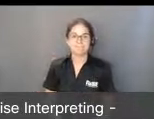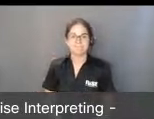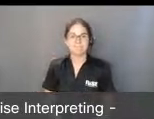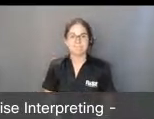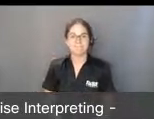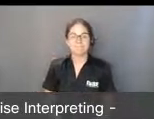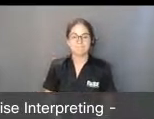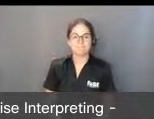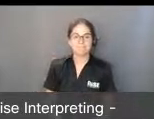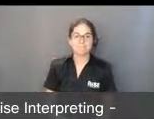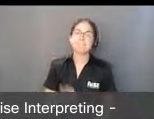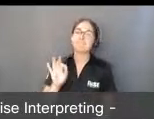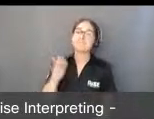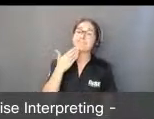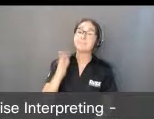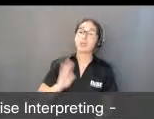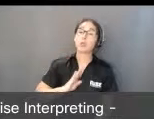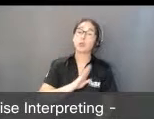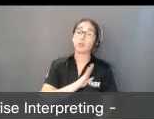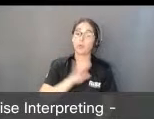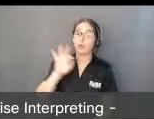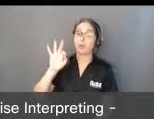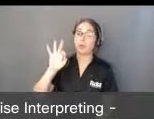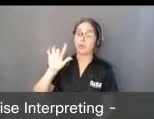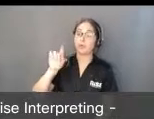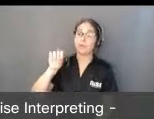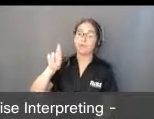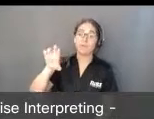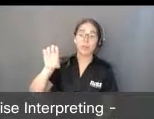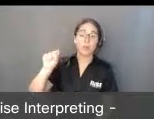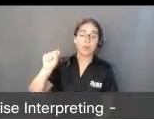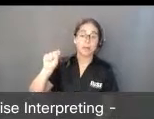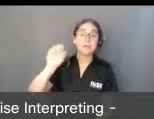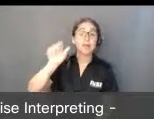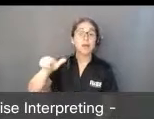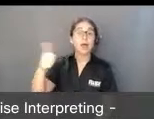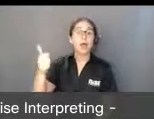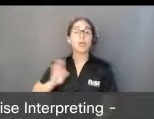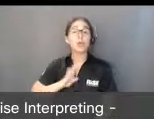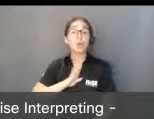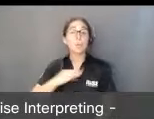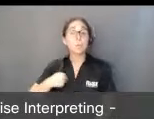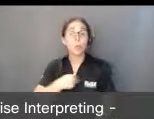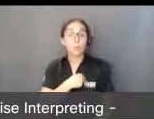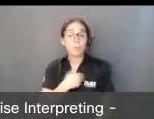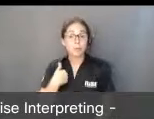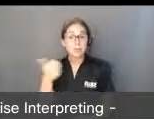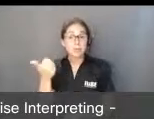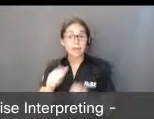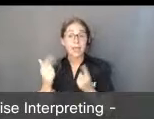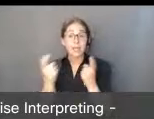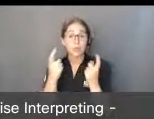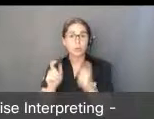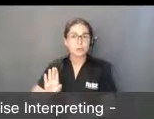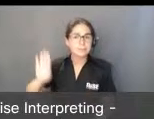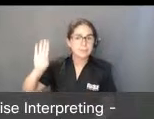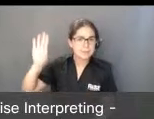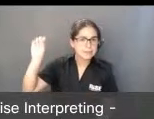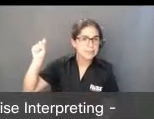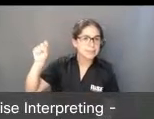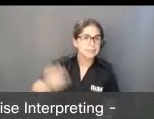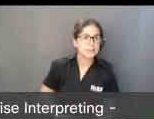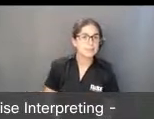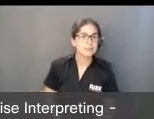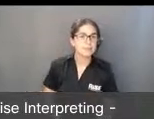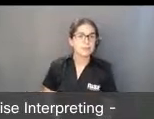Haro. Thank you, Board Member Flores. Do any of our other board members have any questions? Board yes, Member I Arregui? Do. Or yes.